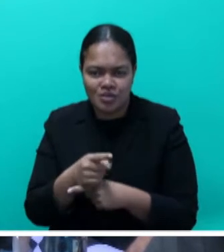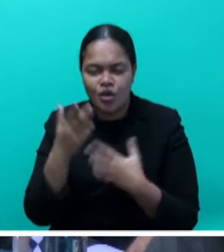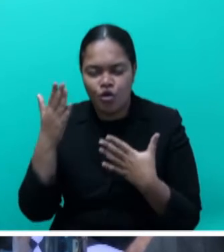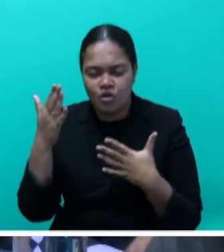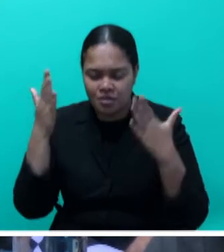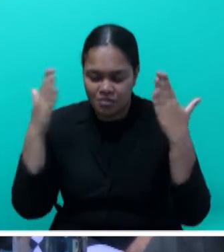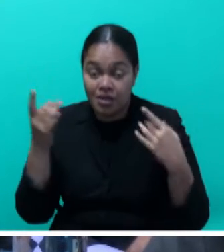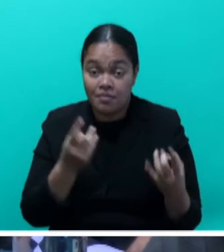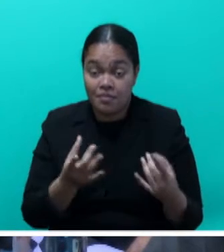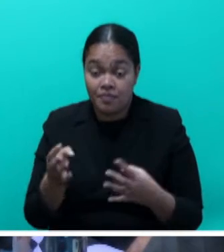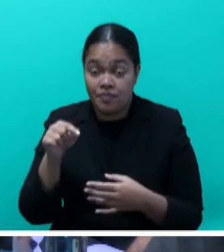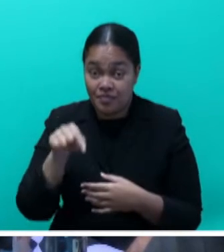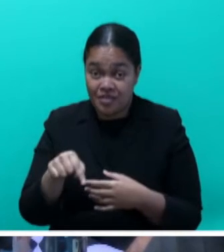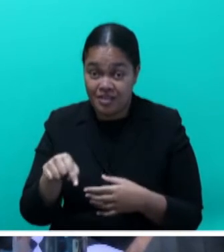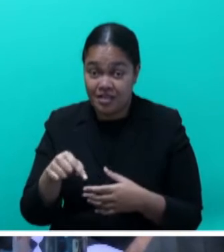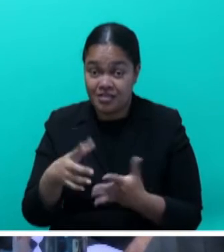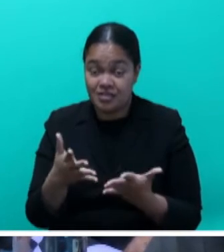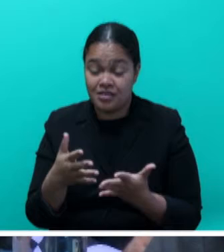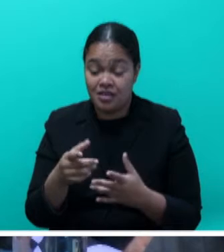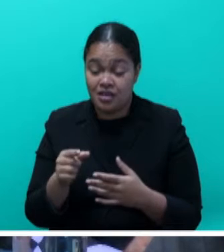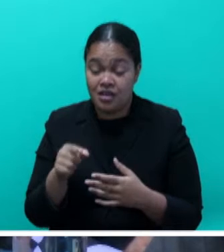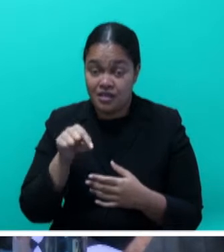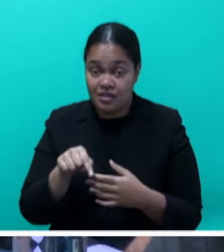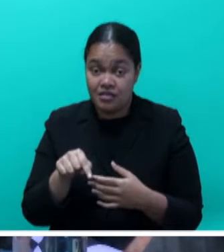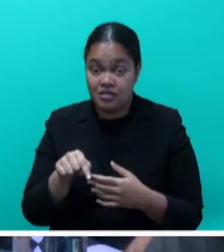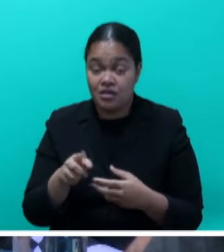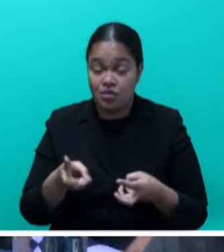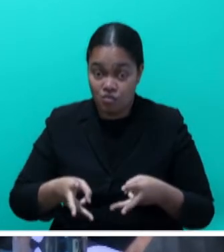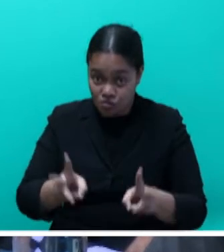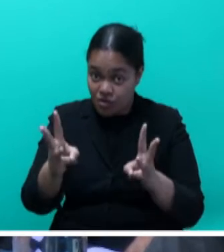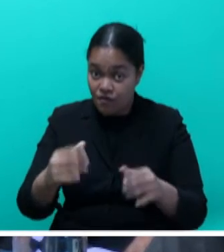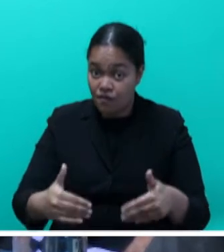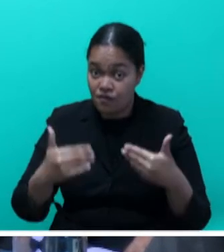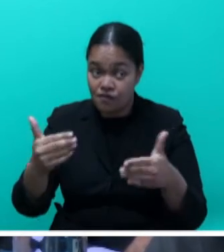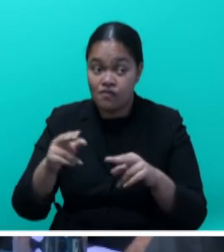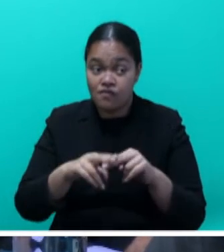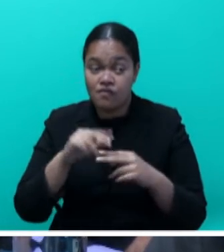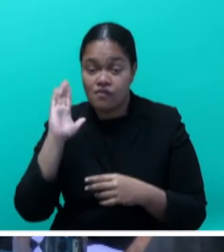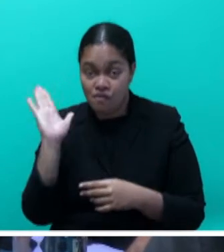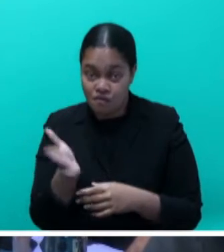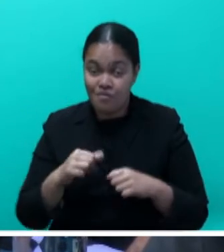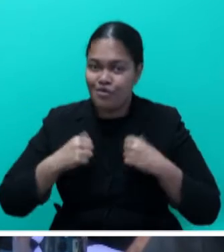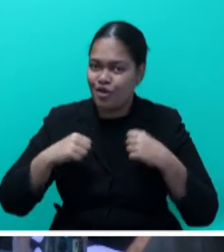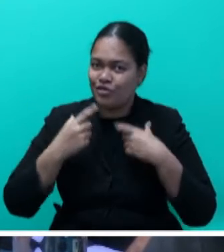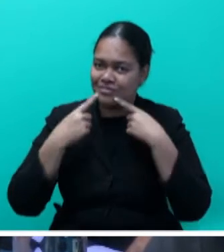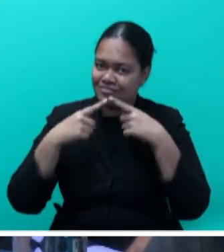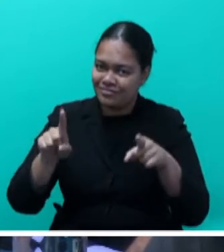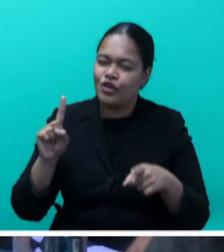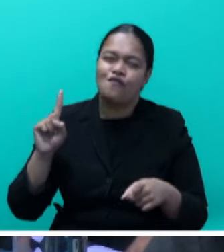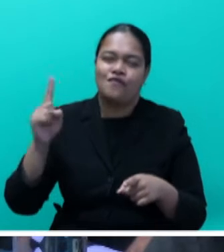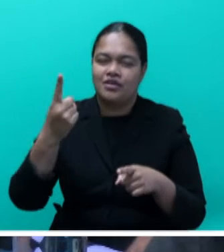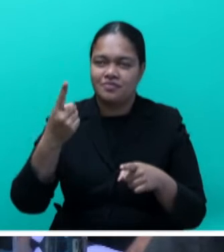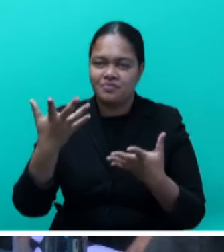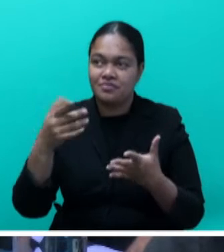In preparation for this milestone, earlier this month, Fiji Airways proudly announced its first ever non-stop flights